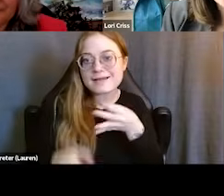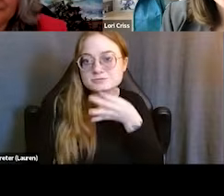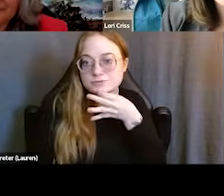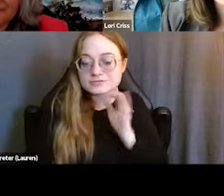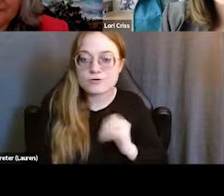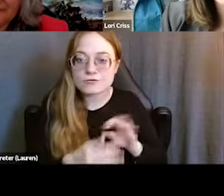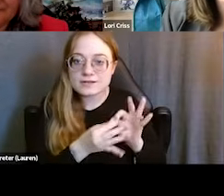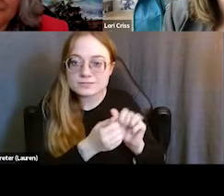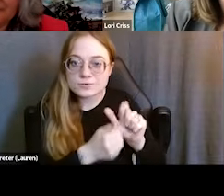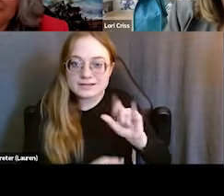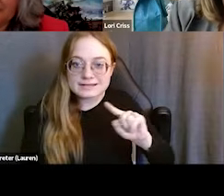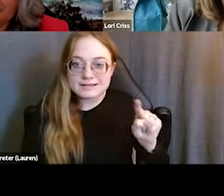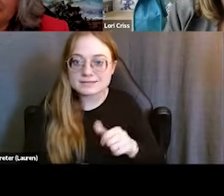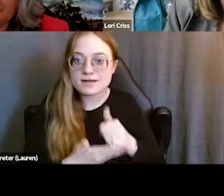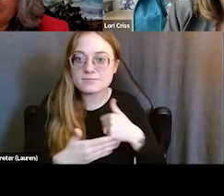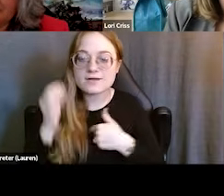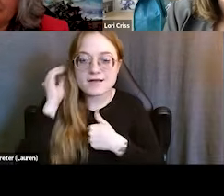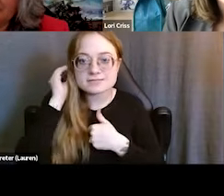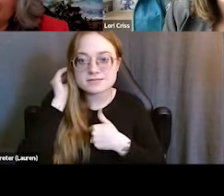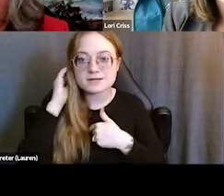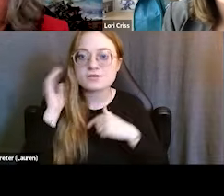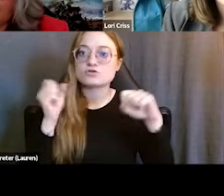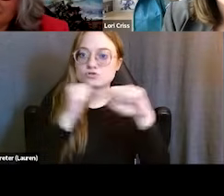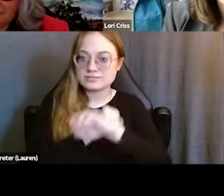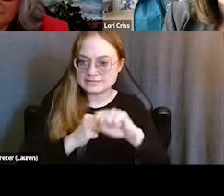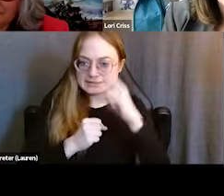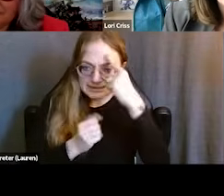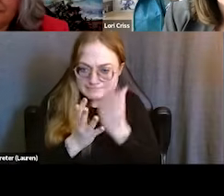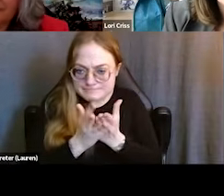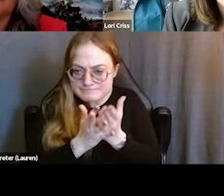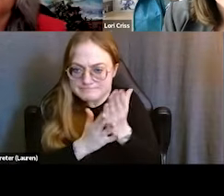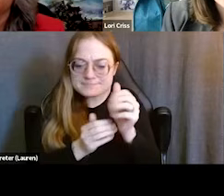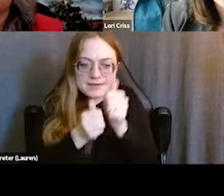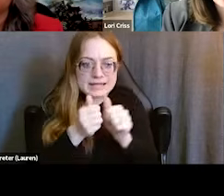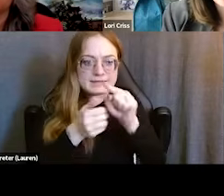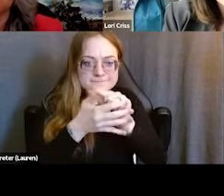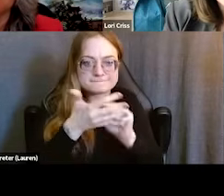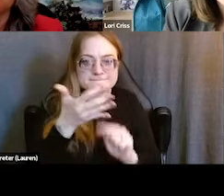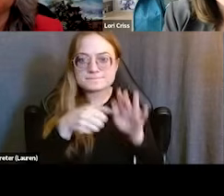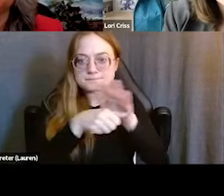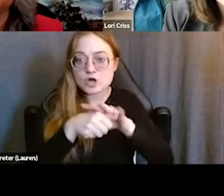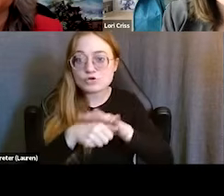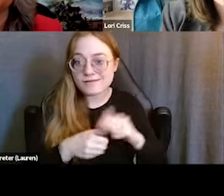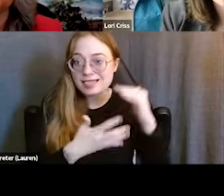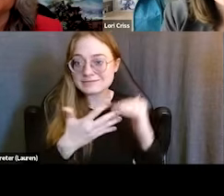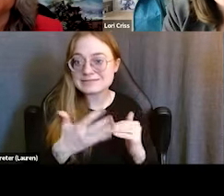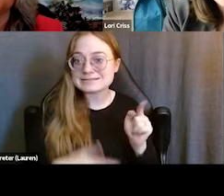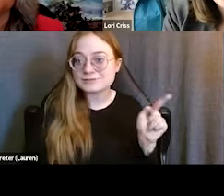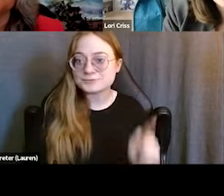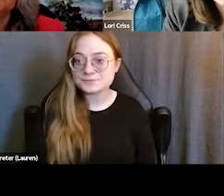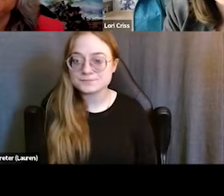in helping us strategically think through every area that's listed here on the slide. We align so closely